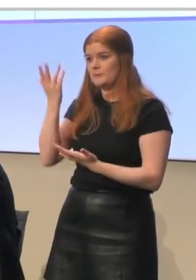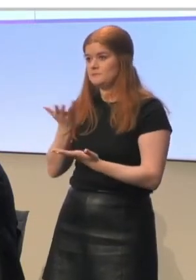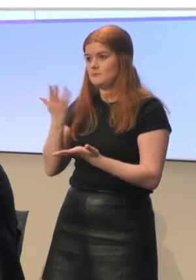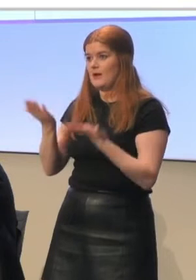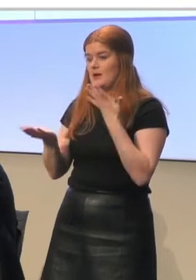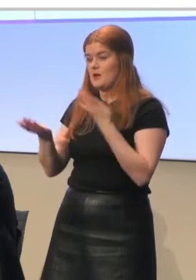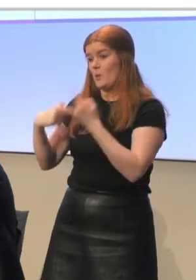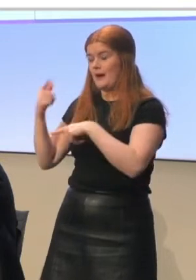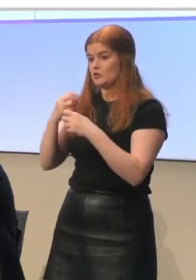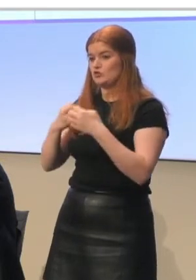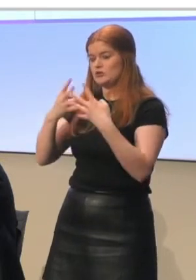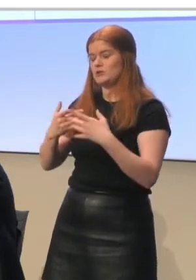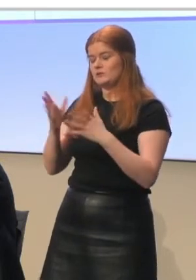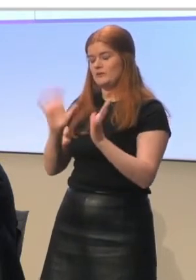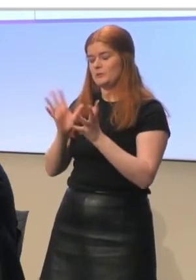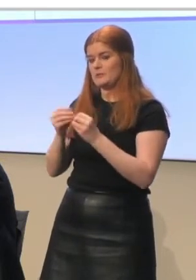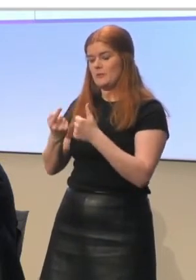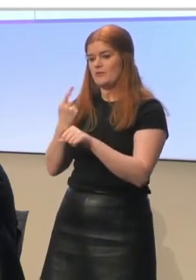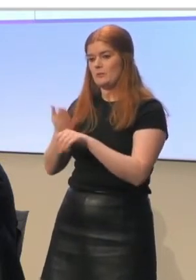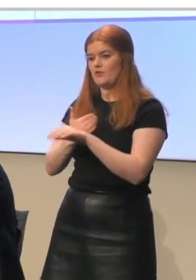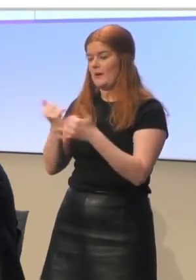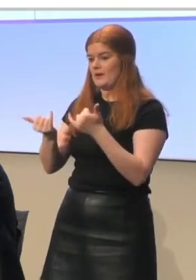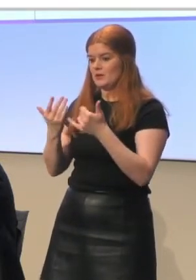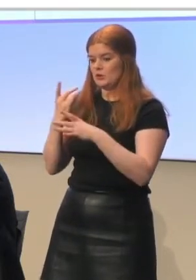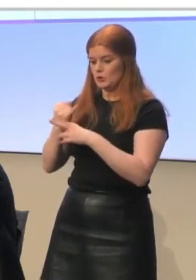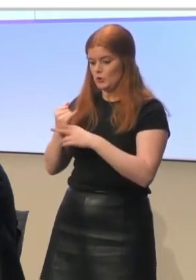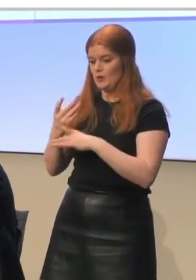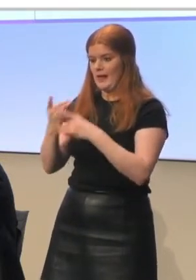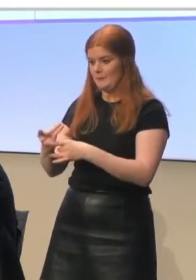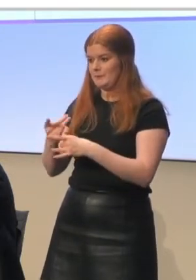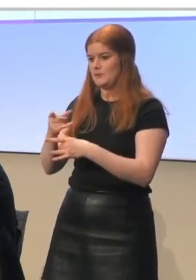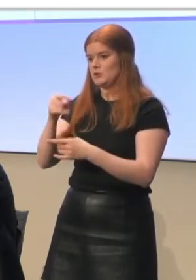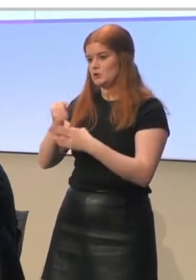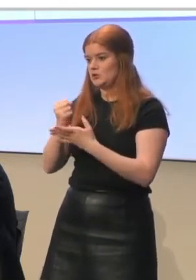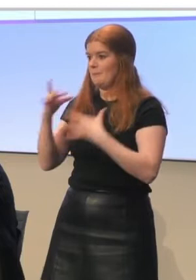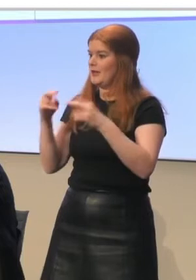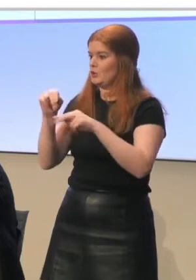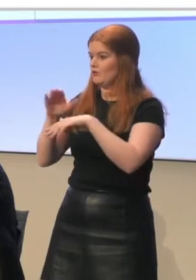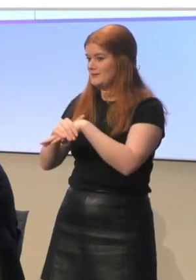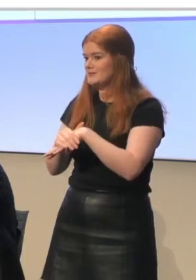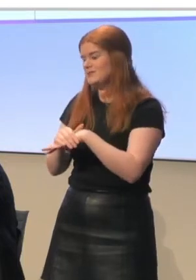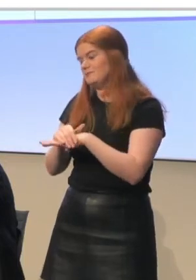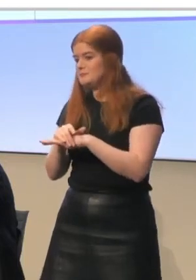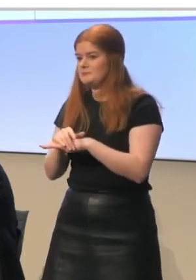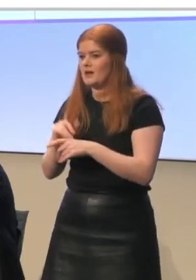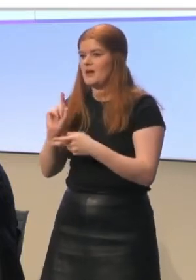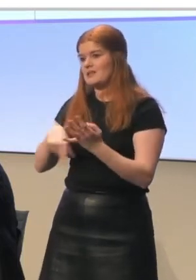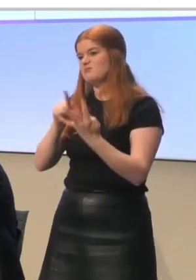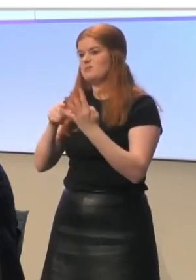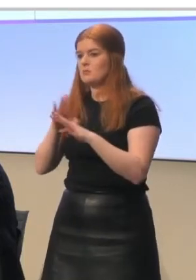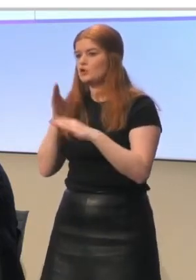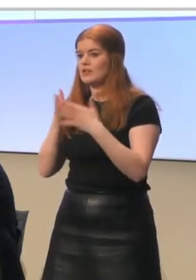going back to that finding about school preparing students to make new friends from the previous slide, and then kind of